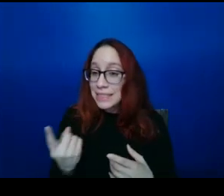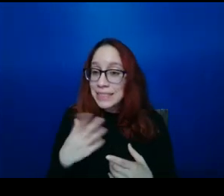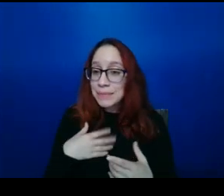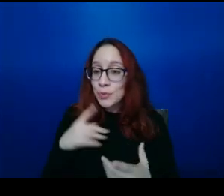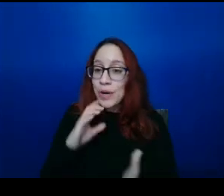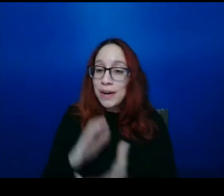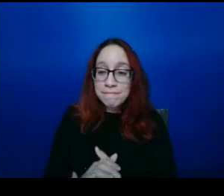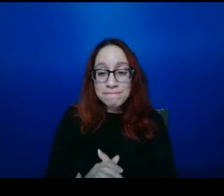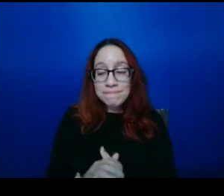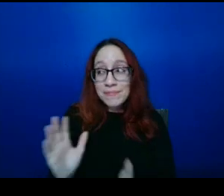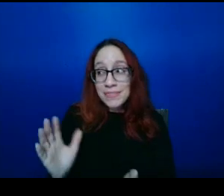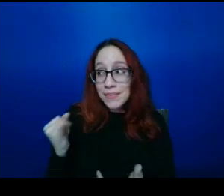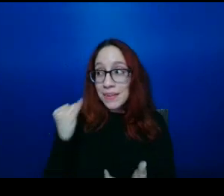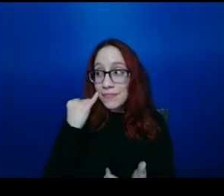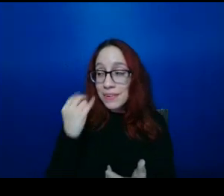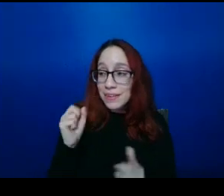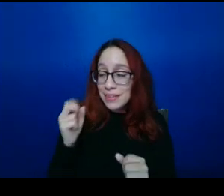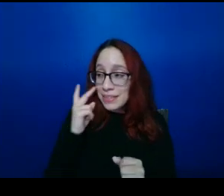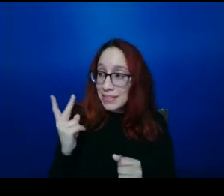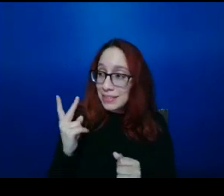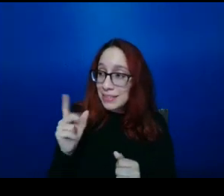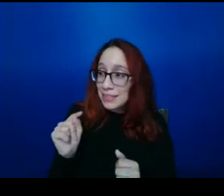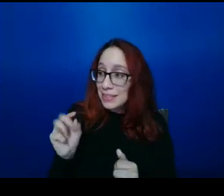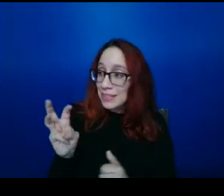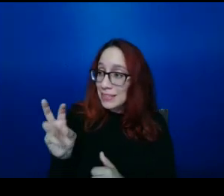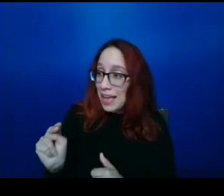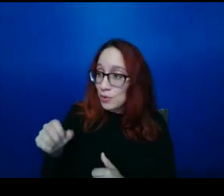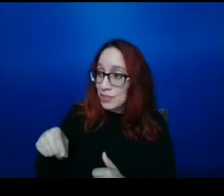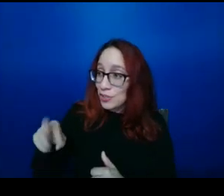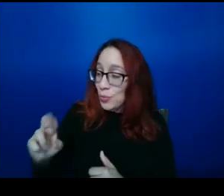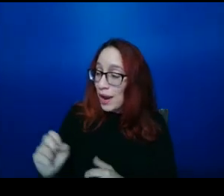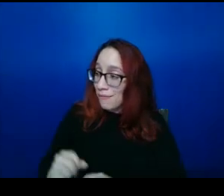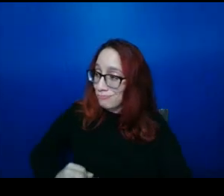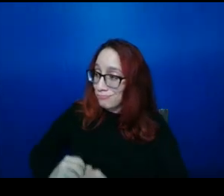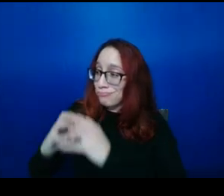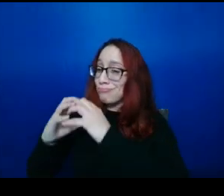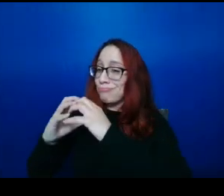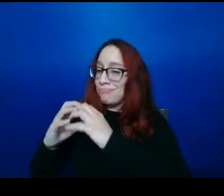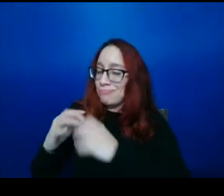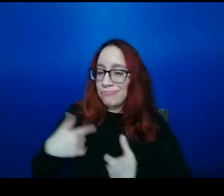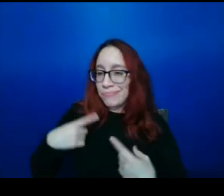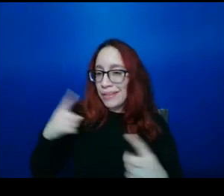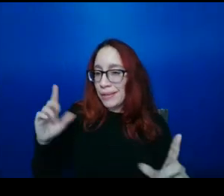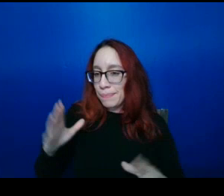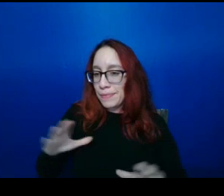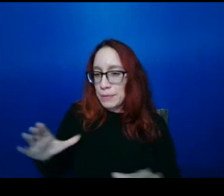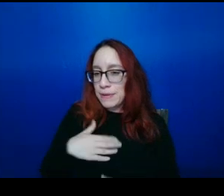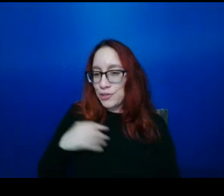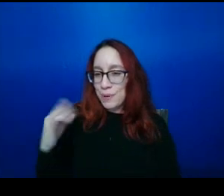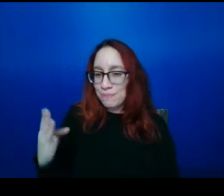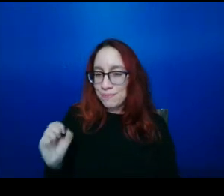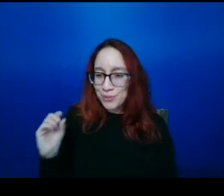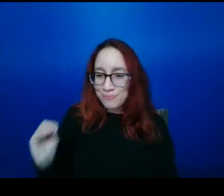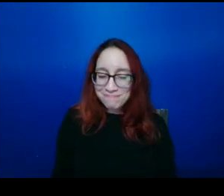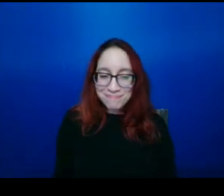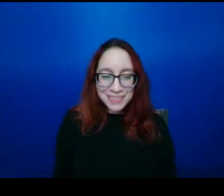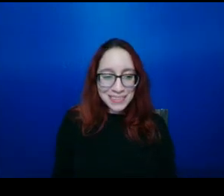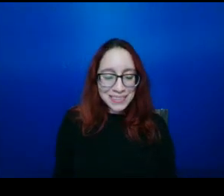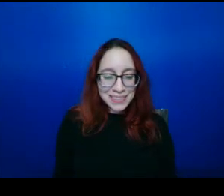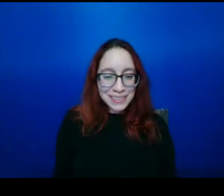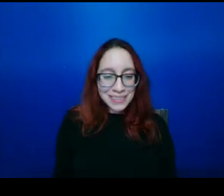wife, I said, if I can see Town Square come out of the ground, I've done my job. So I encourage